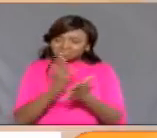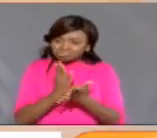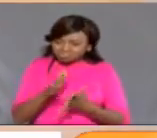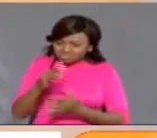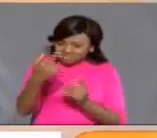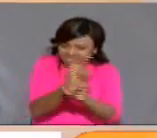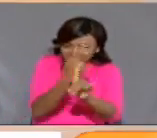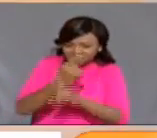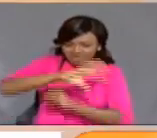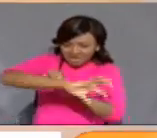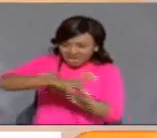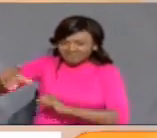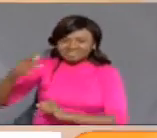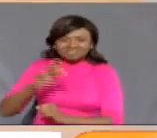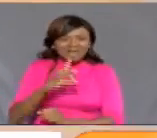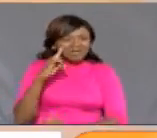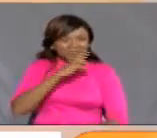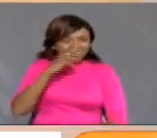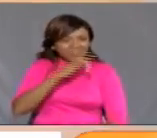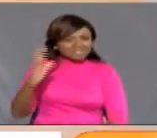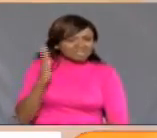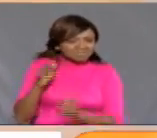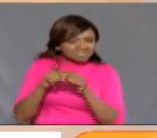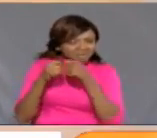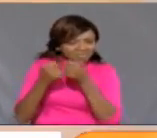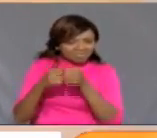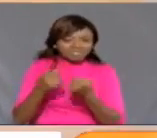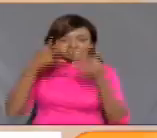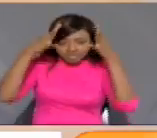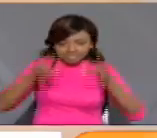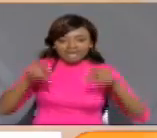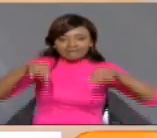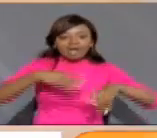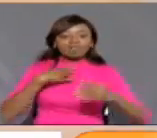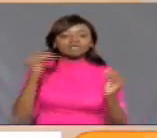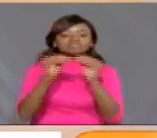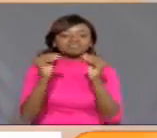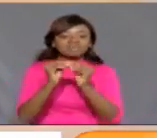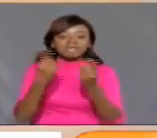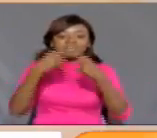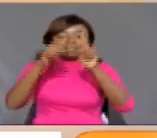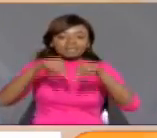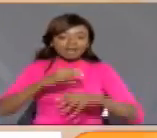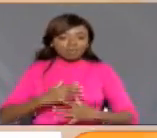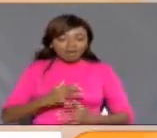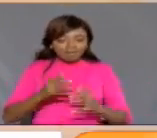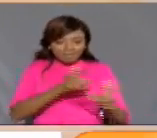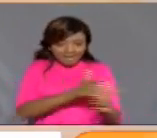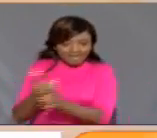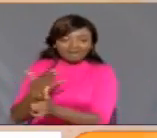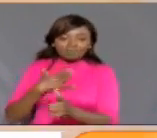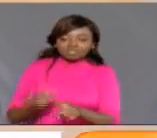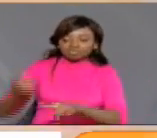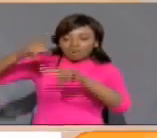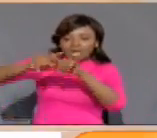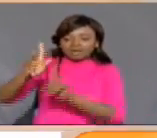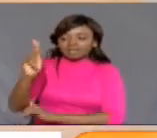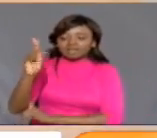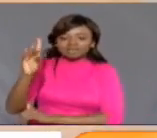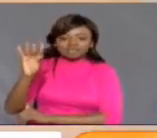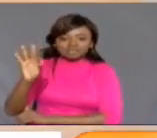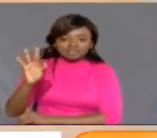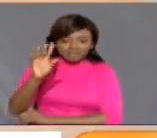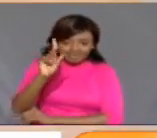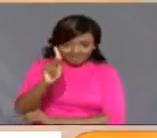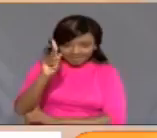to carry out a series of security meetings, with Mandera now requesting additional KDF soldiers to man the border between